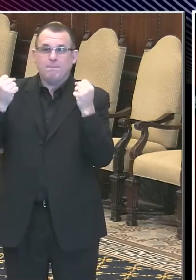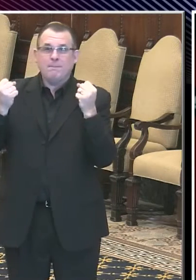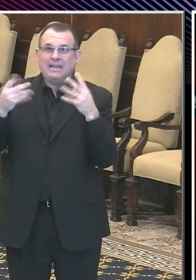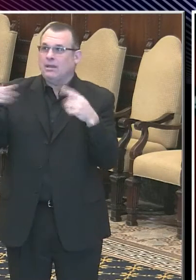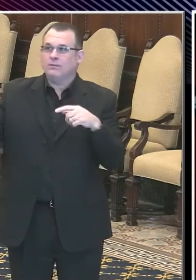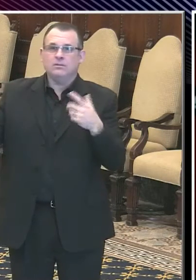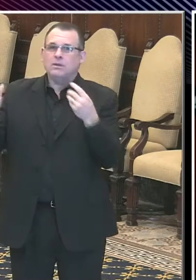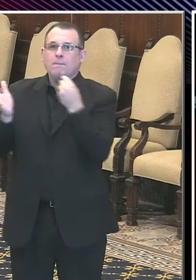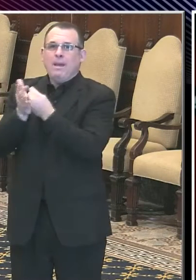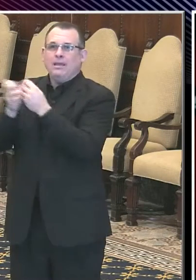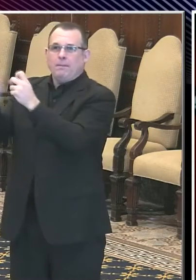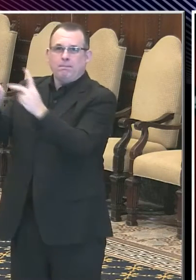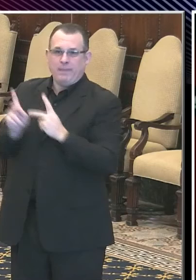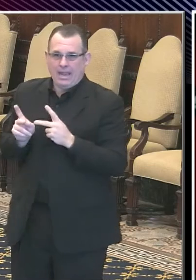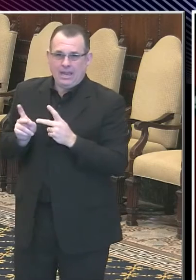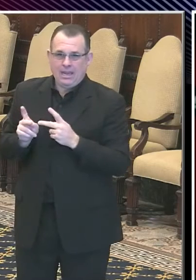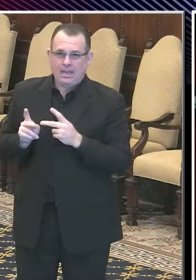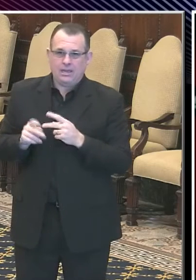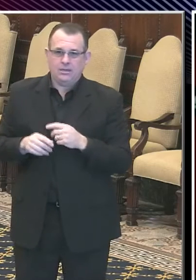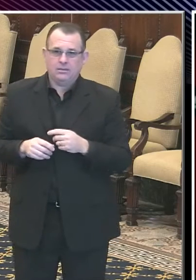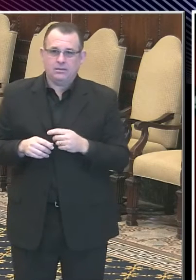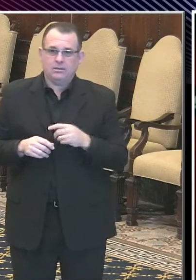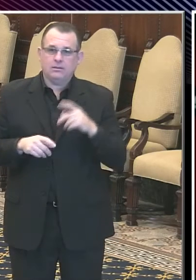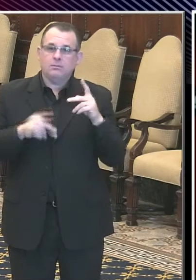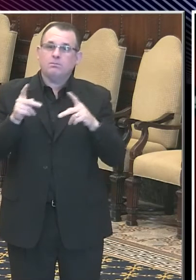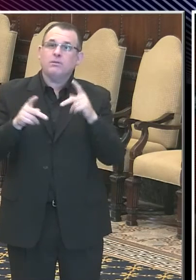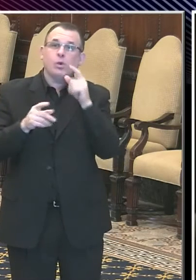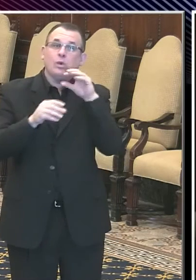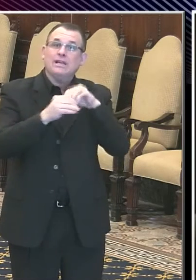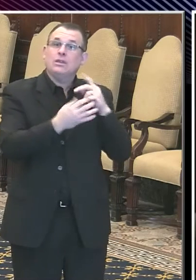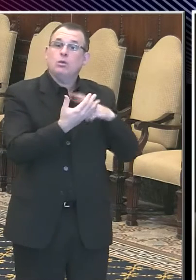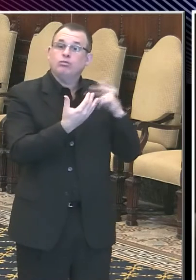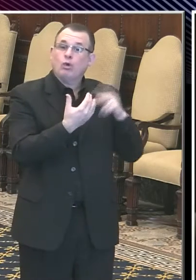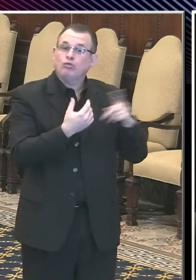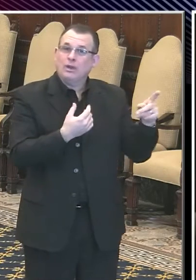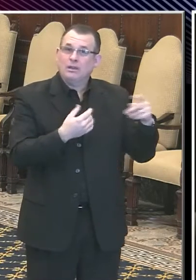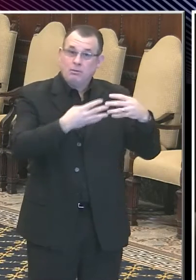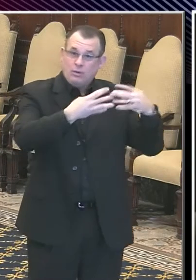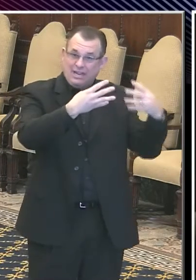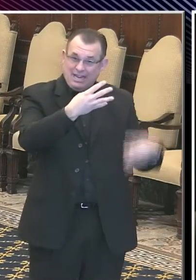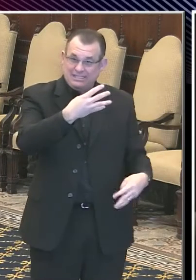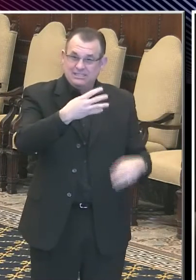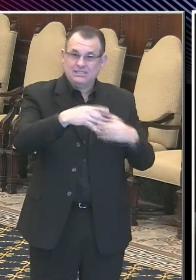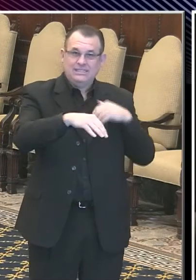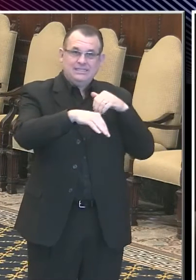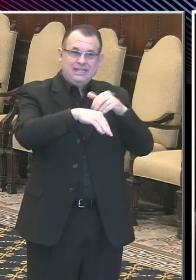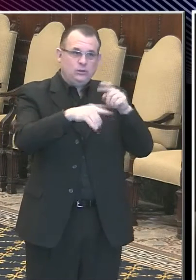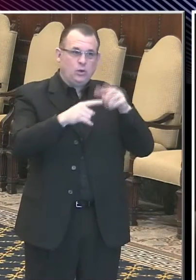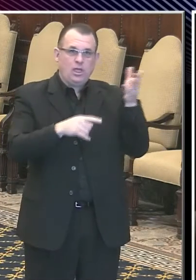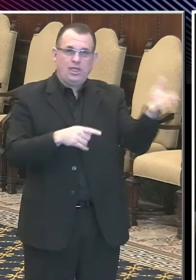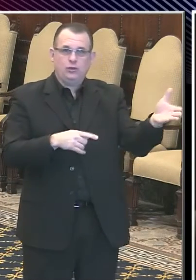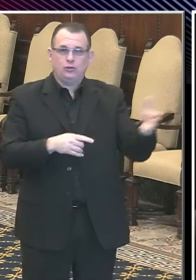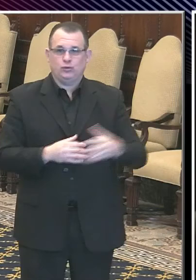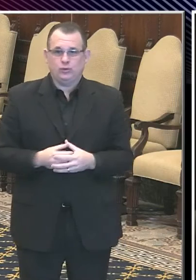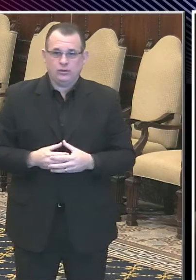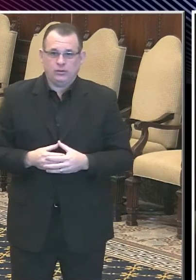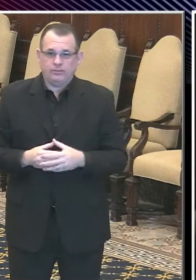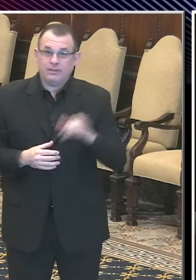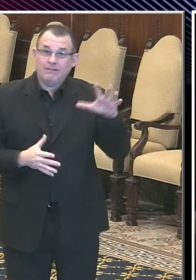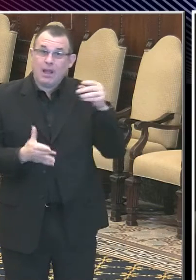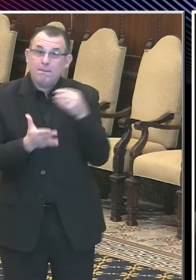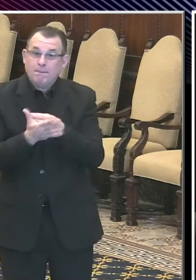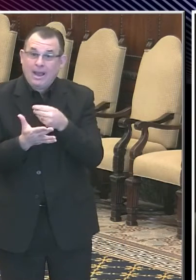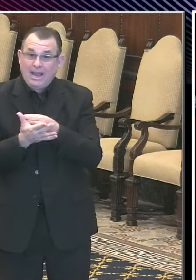you of those that participated in the program. Do you have any sense on whether that's been sufficient, that